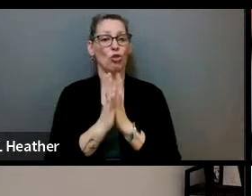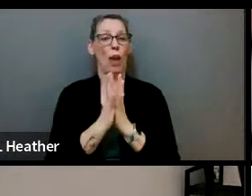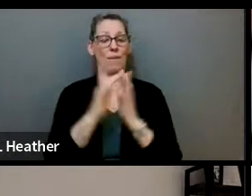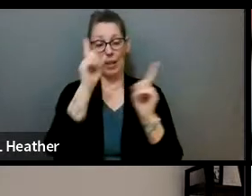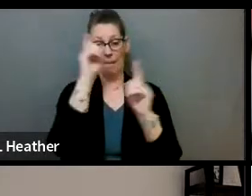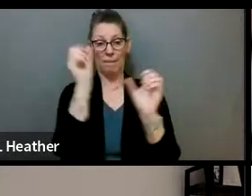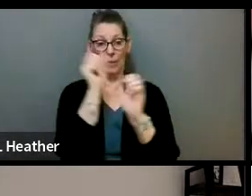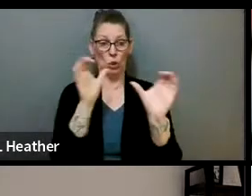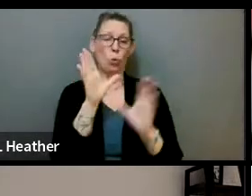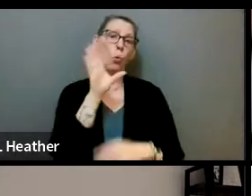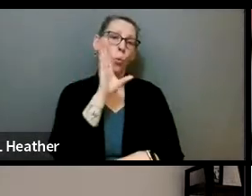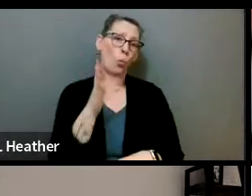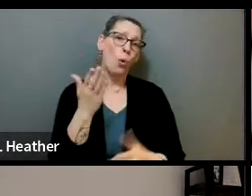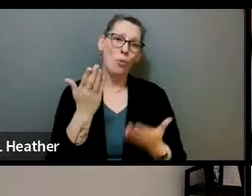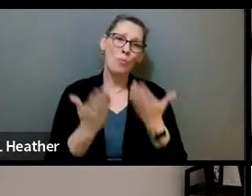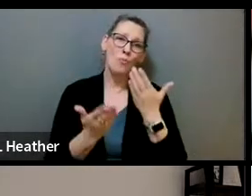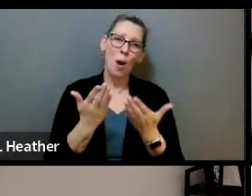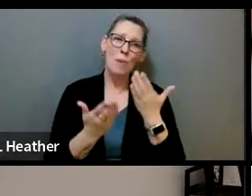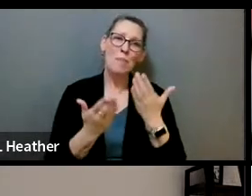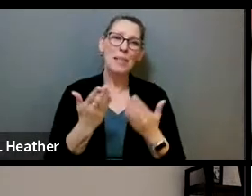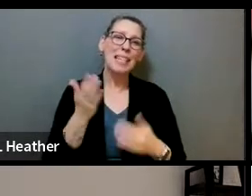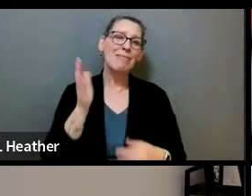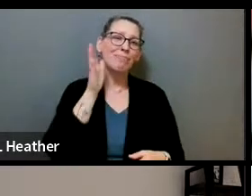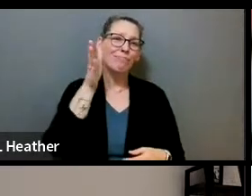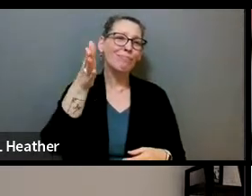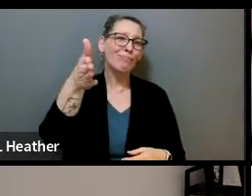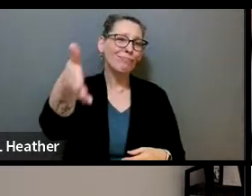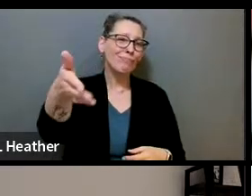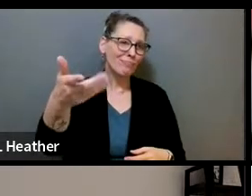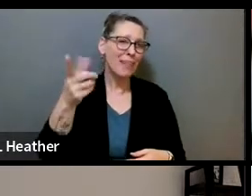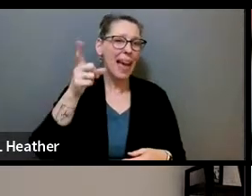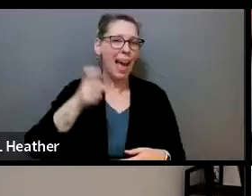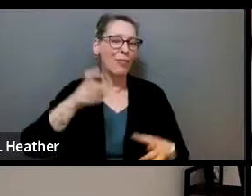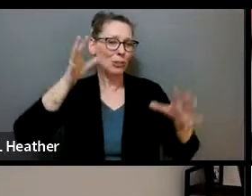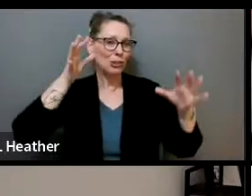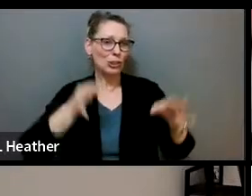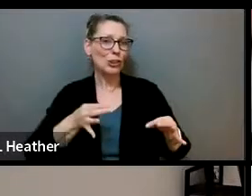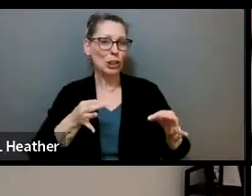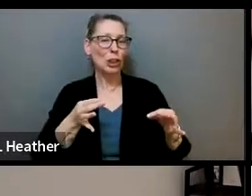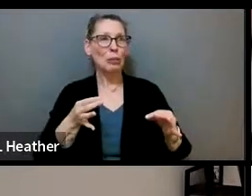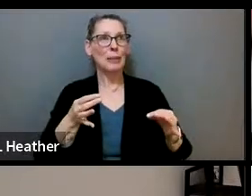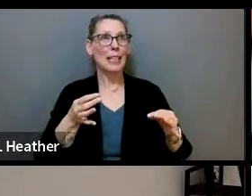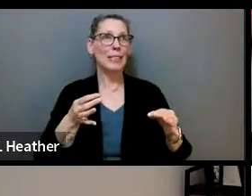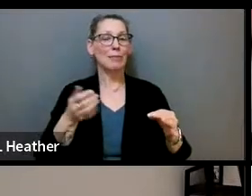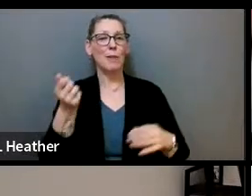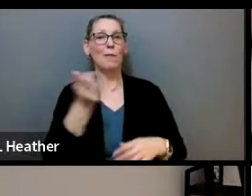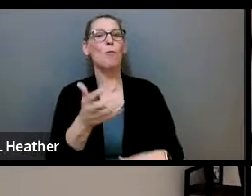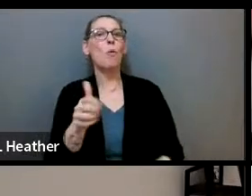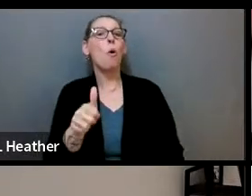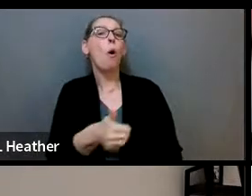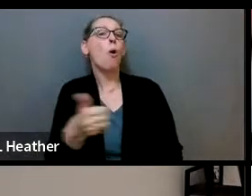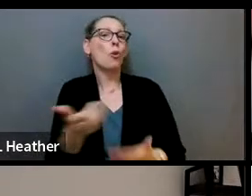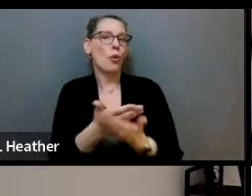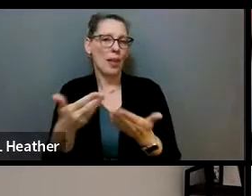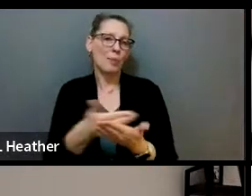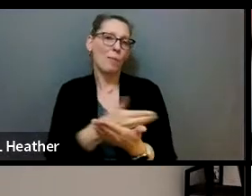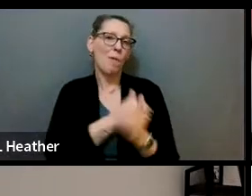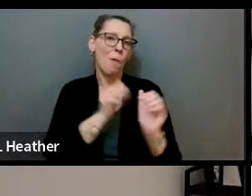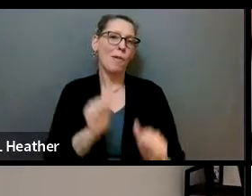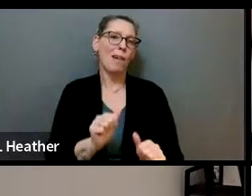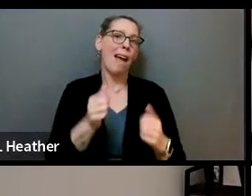are probably a little bit further down the line. We have to determine a few other elements before we can get